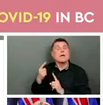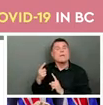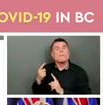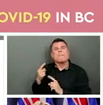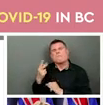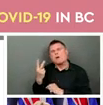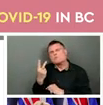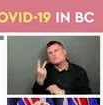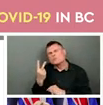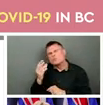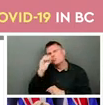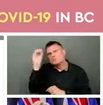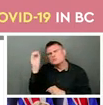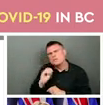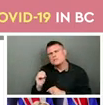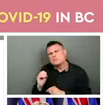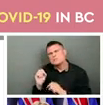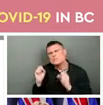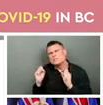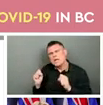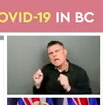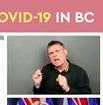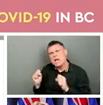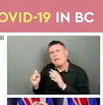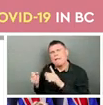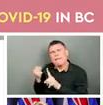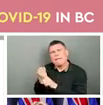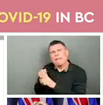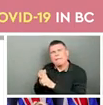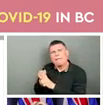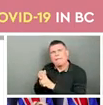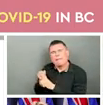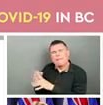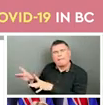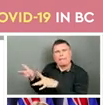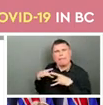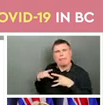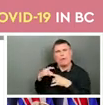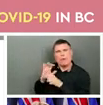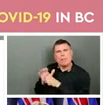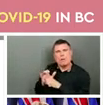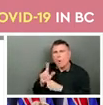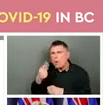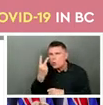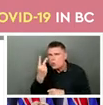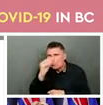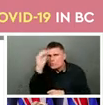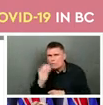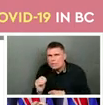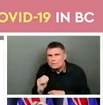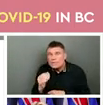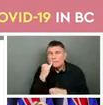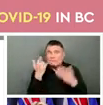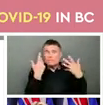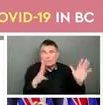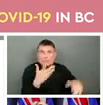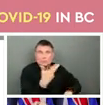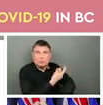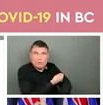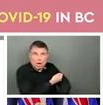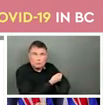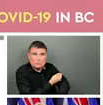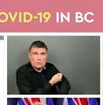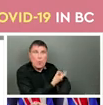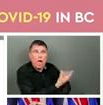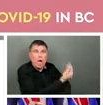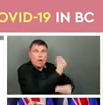breakthrough infection over time, but still the risk in people who are immunized is dramatically lower than the rate in those